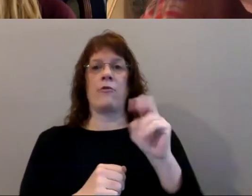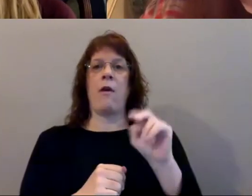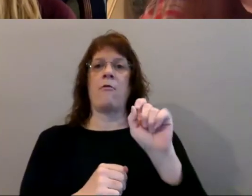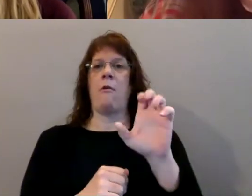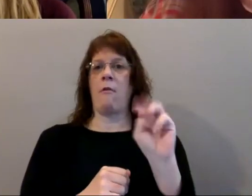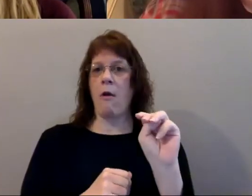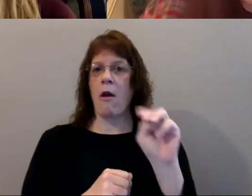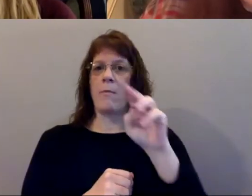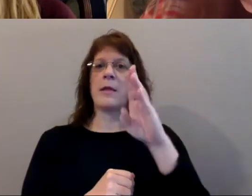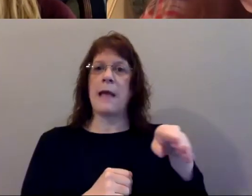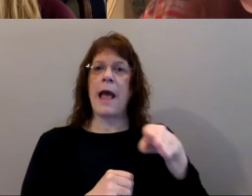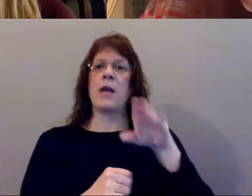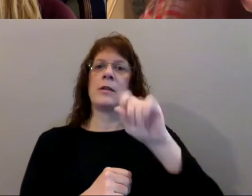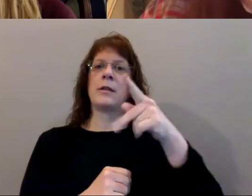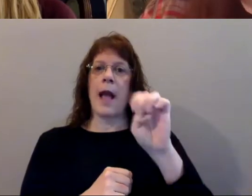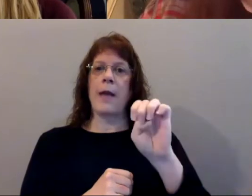patreon.com/SkypeAScientist or